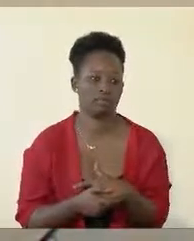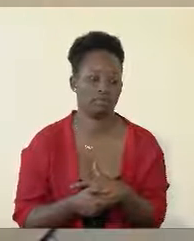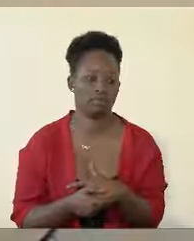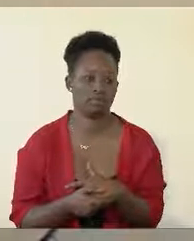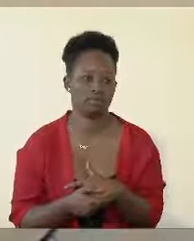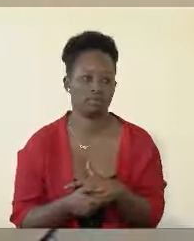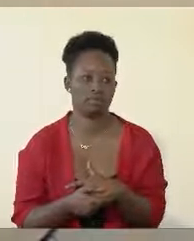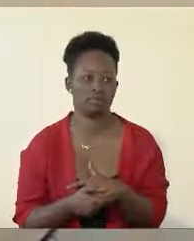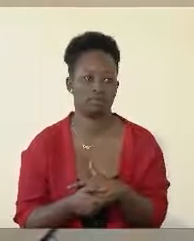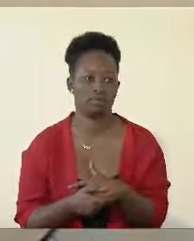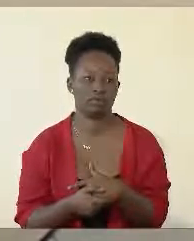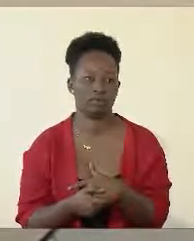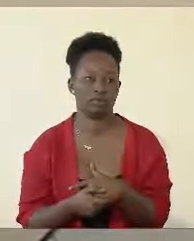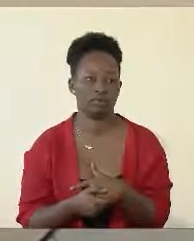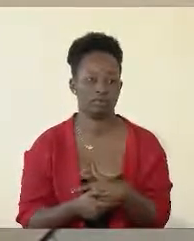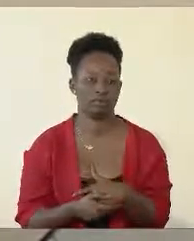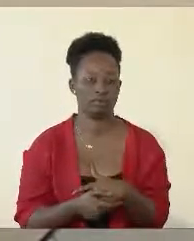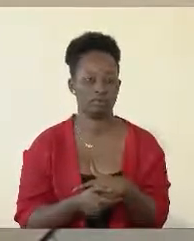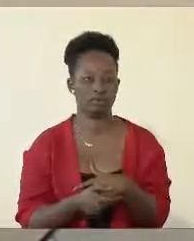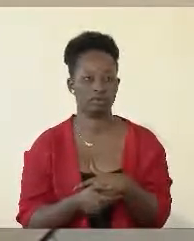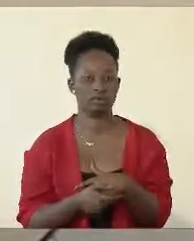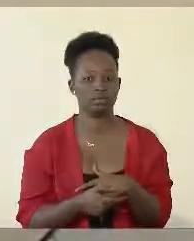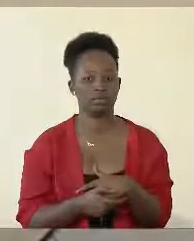of goods,